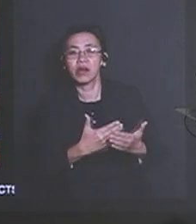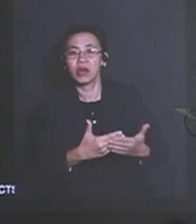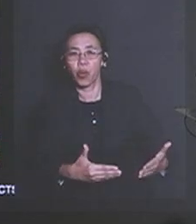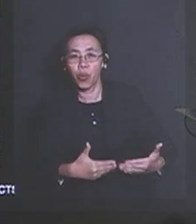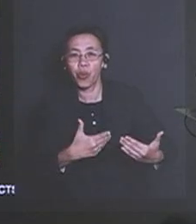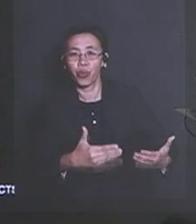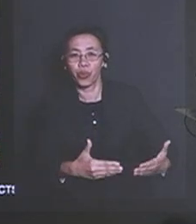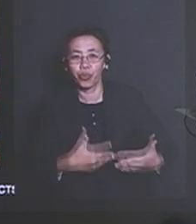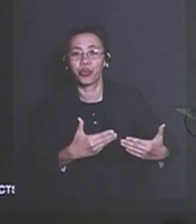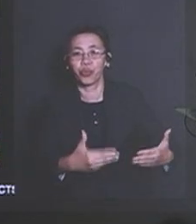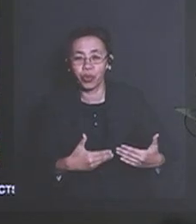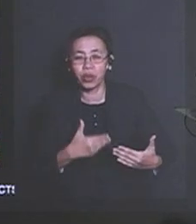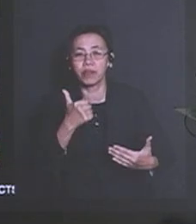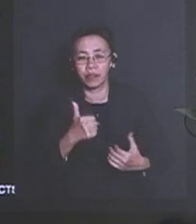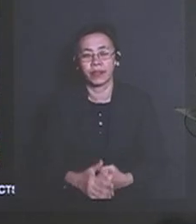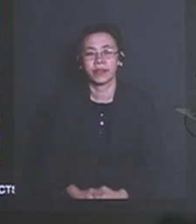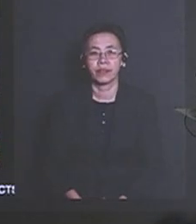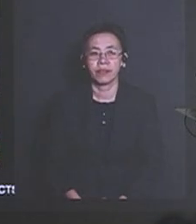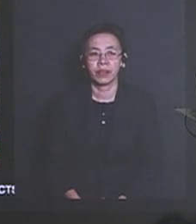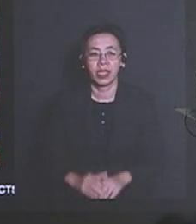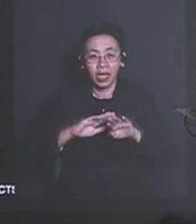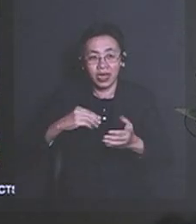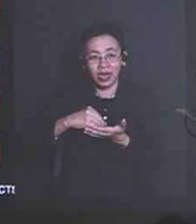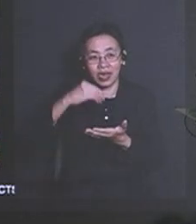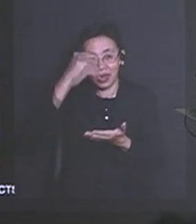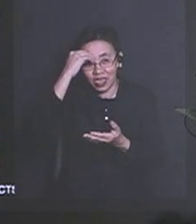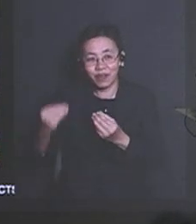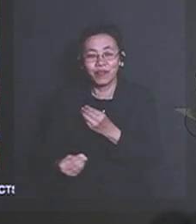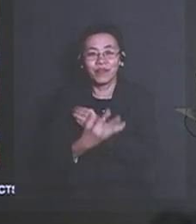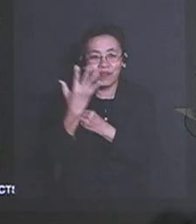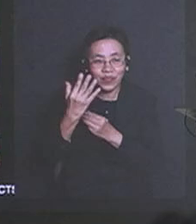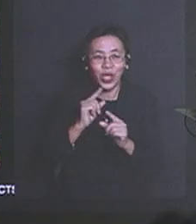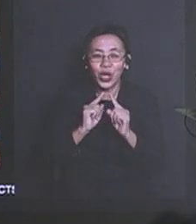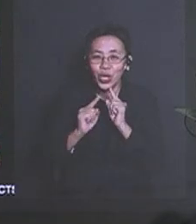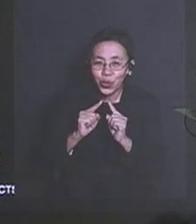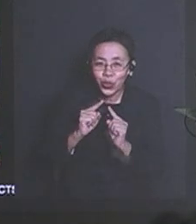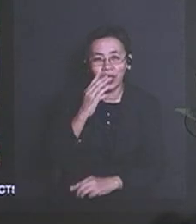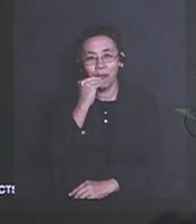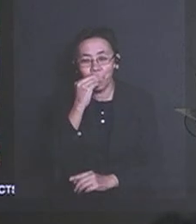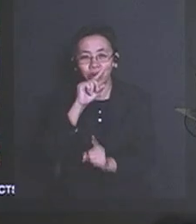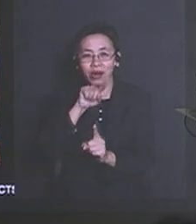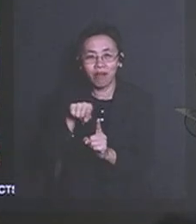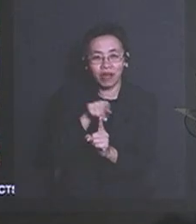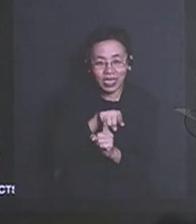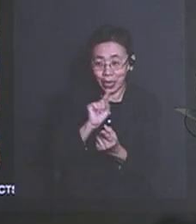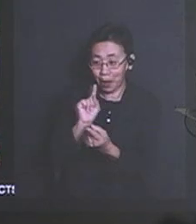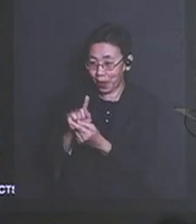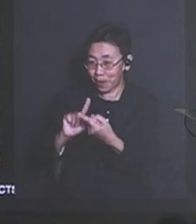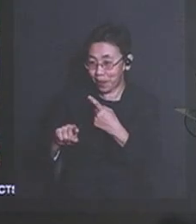The student will have an opportunity to practice their English and make new friends from abroad, giving them more